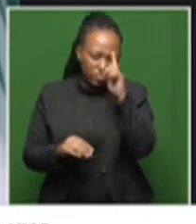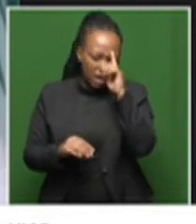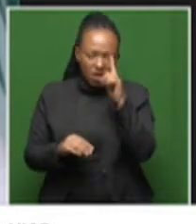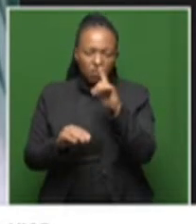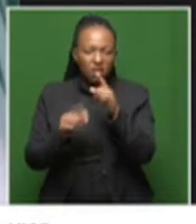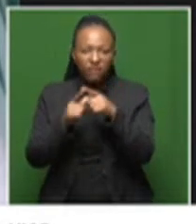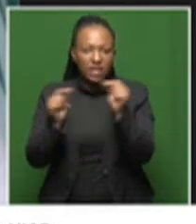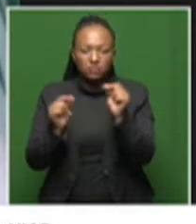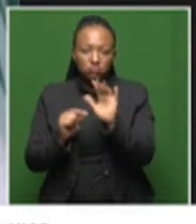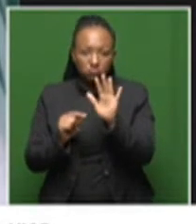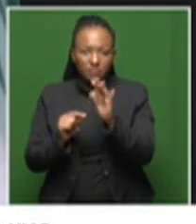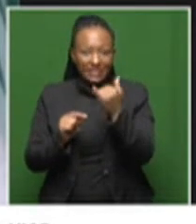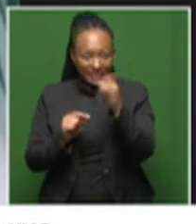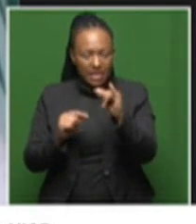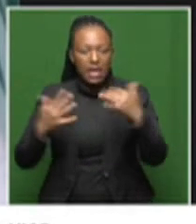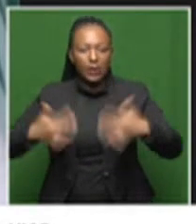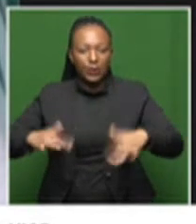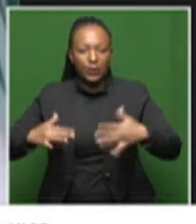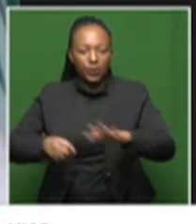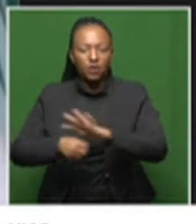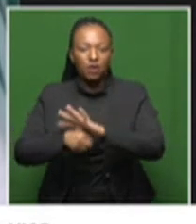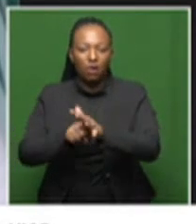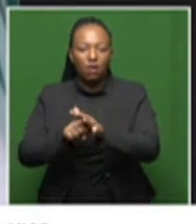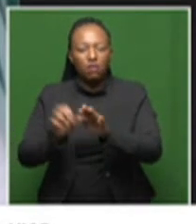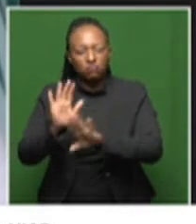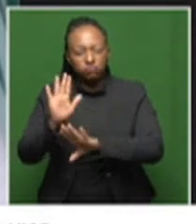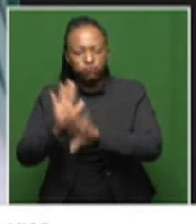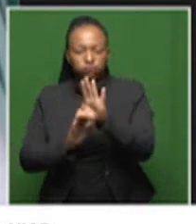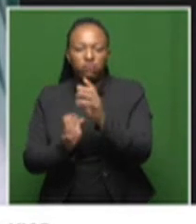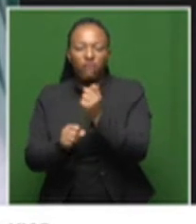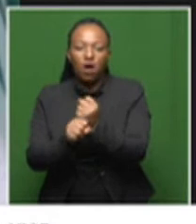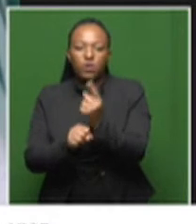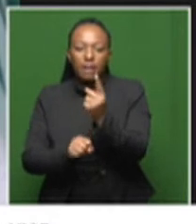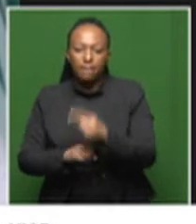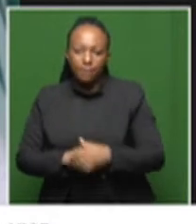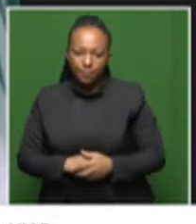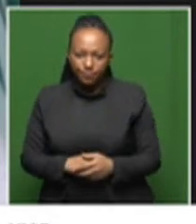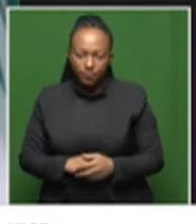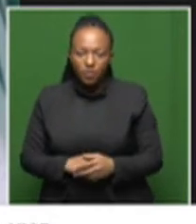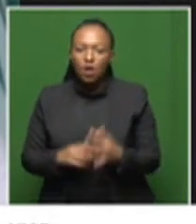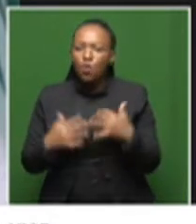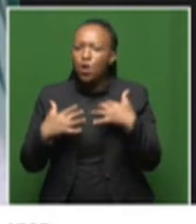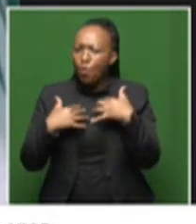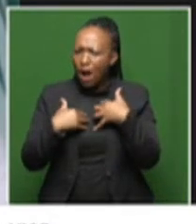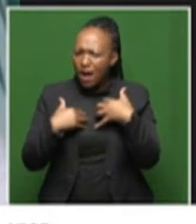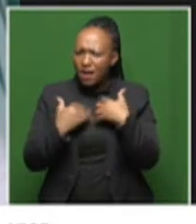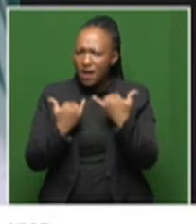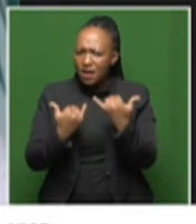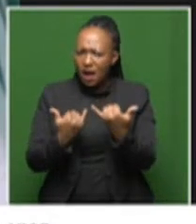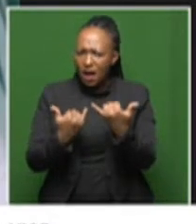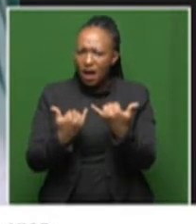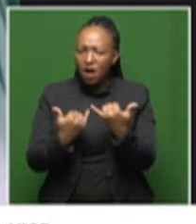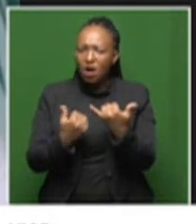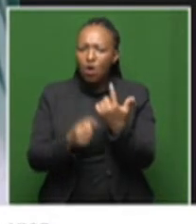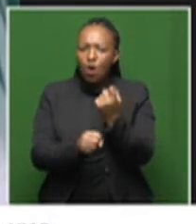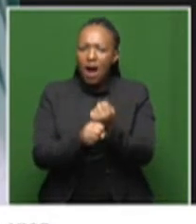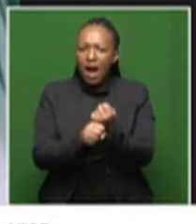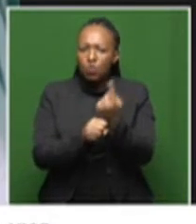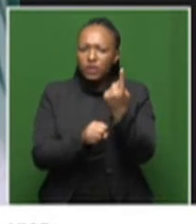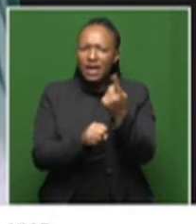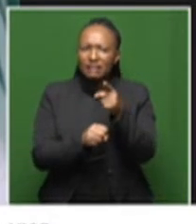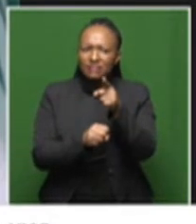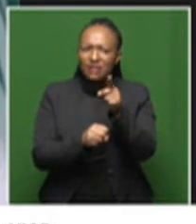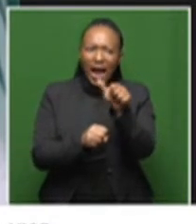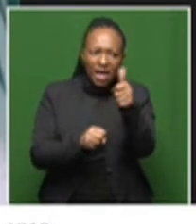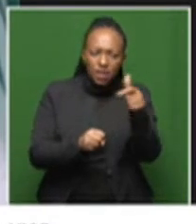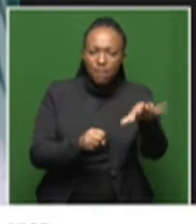yet. We're extremely worried about the rise in numbers of cases in other provinces that